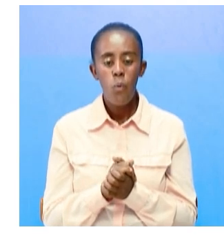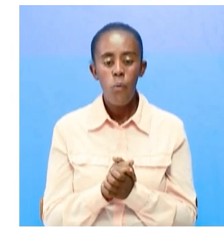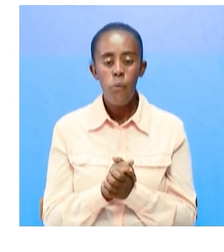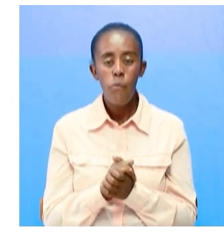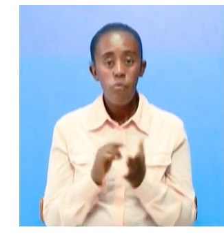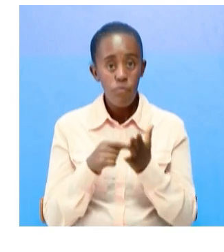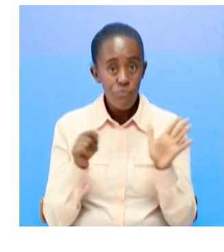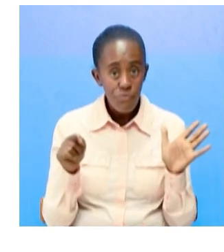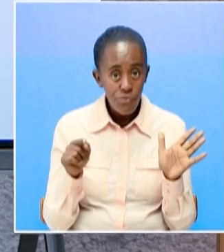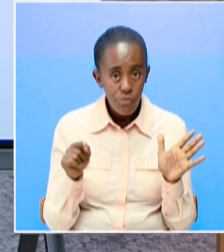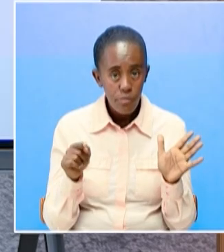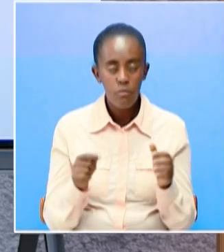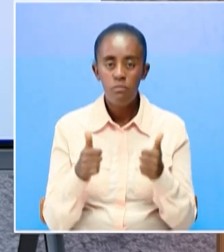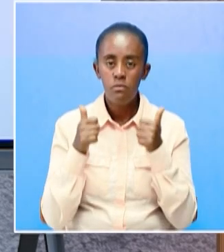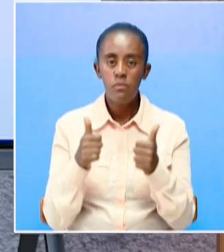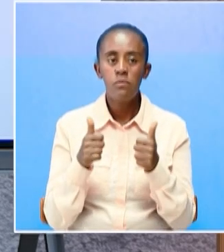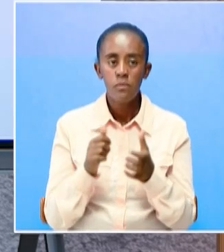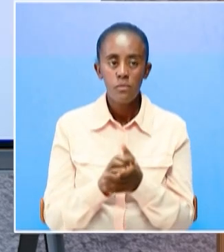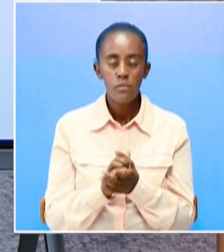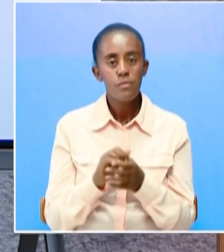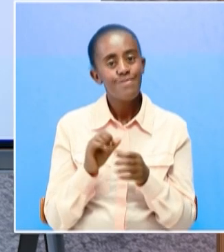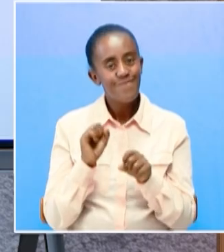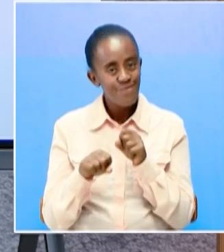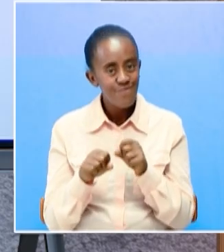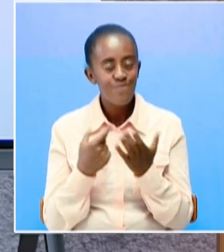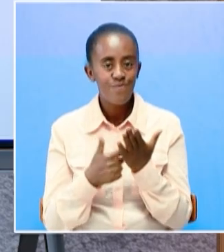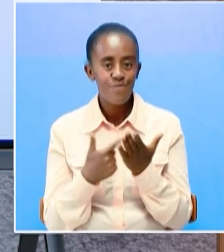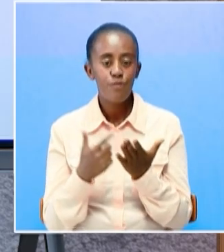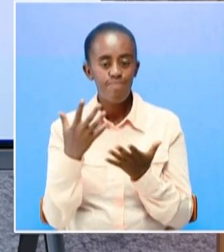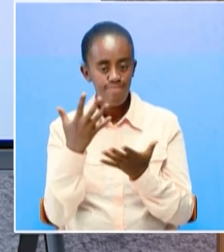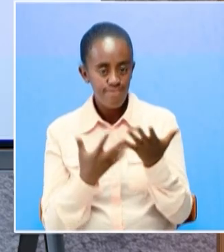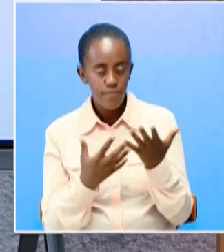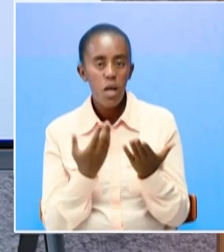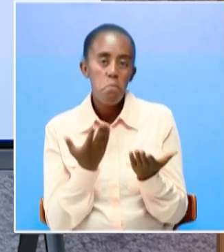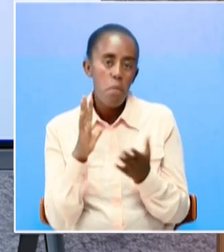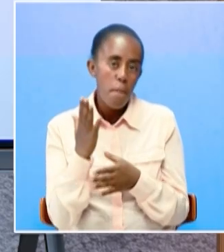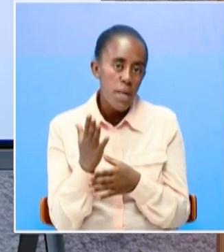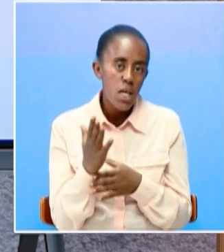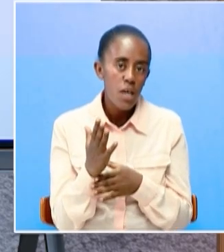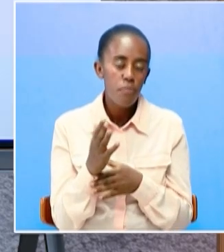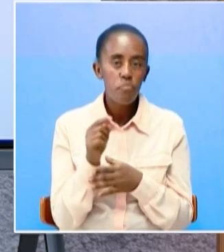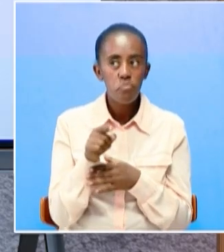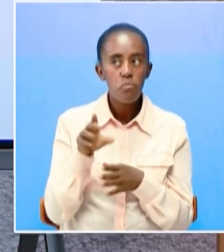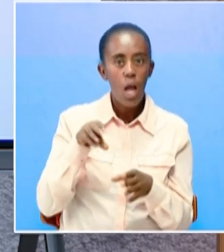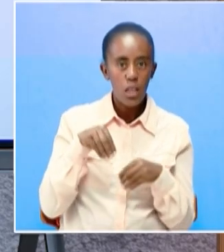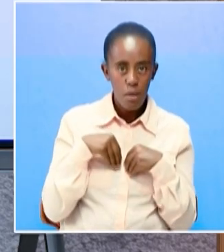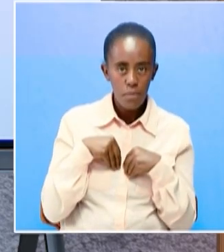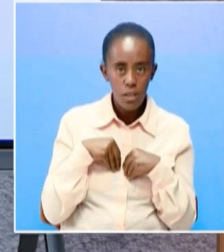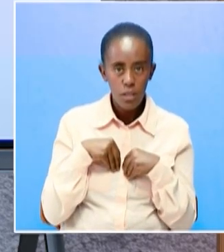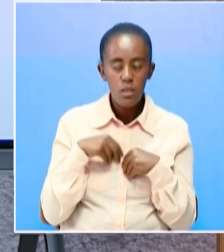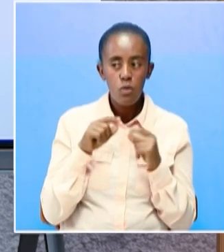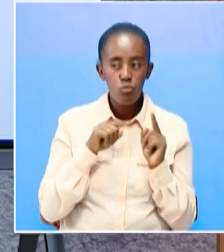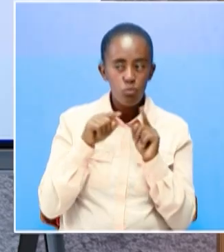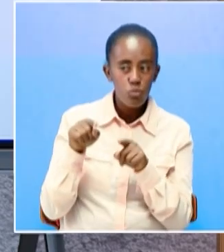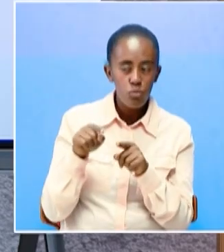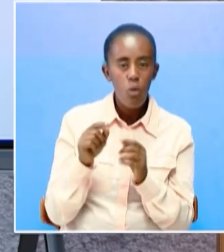Is it clear? Bravo, here. So this one is the way we maybe accept, go